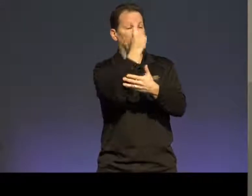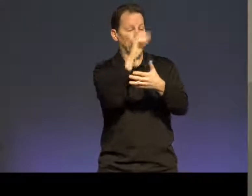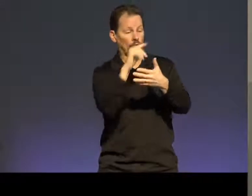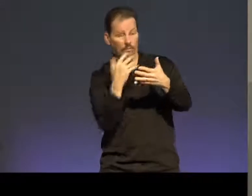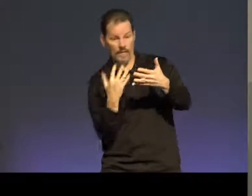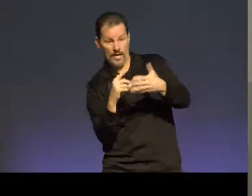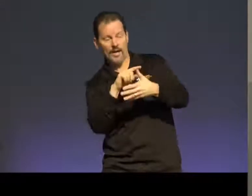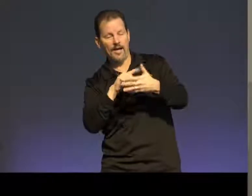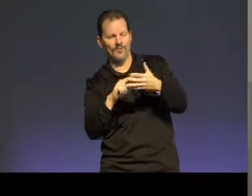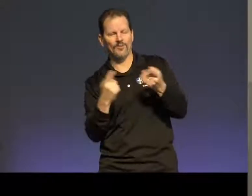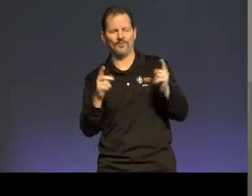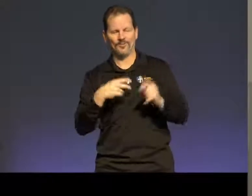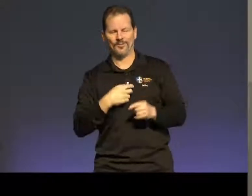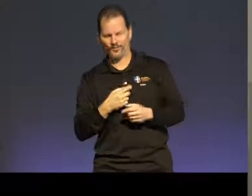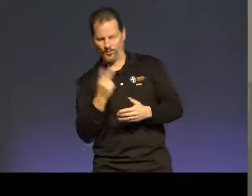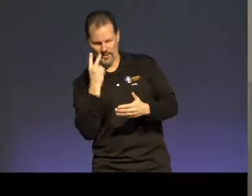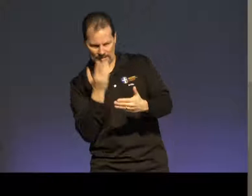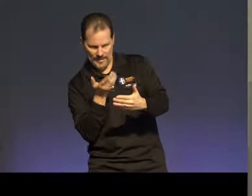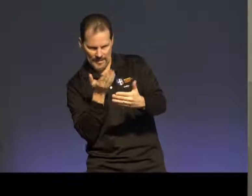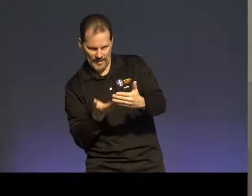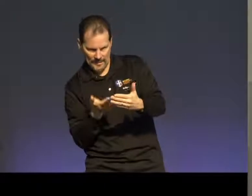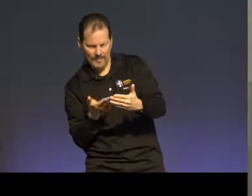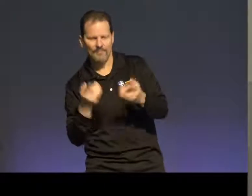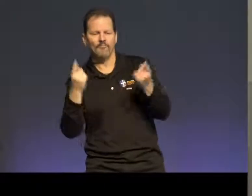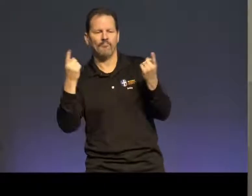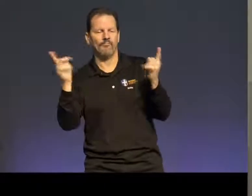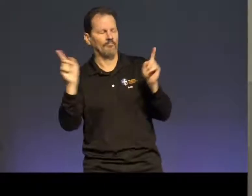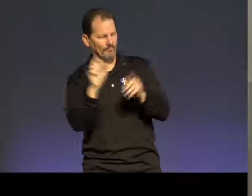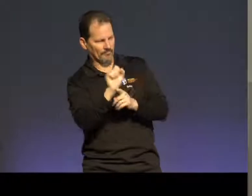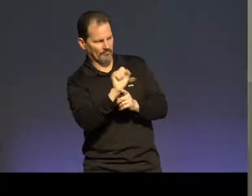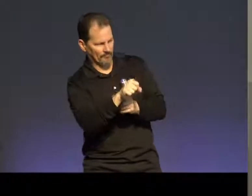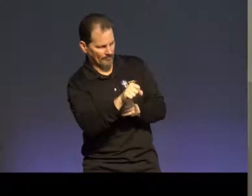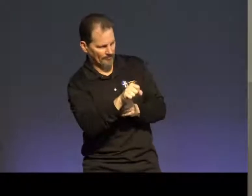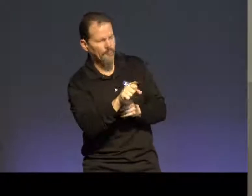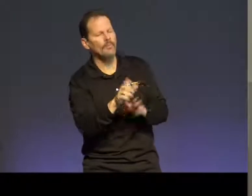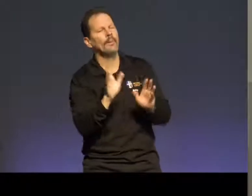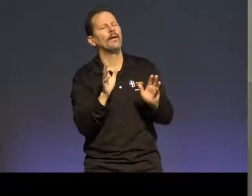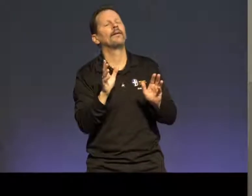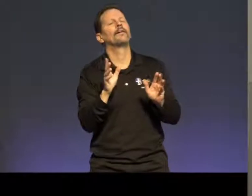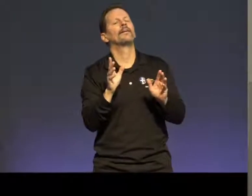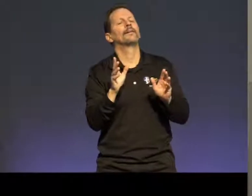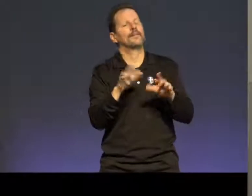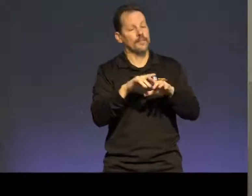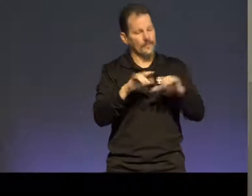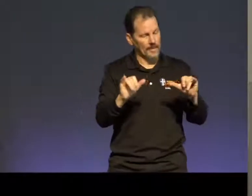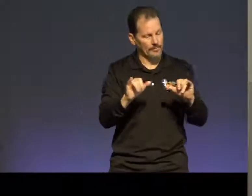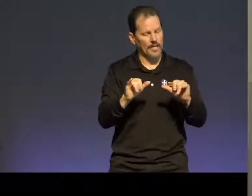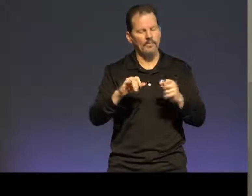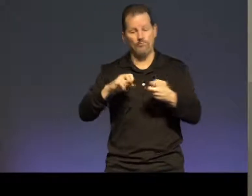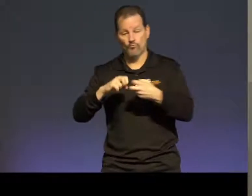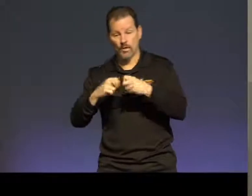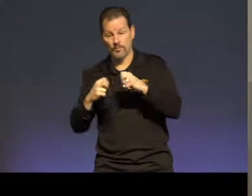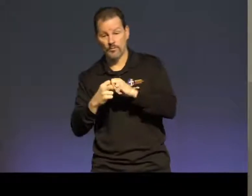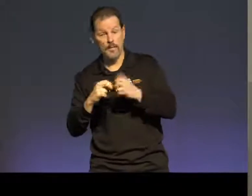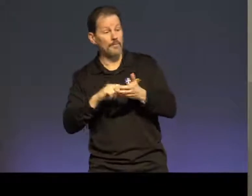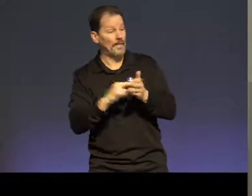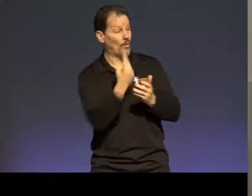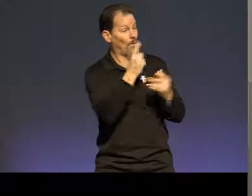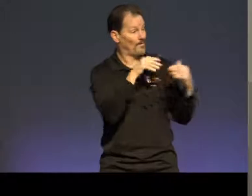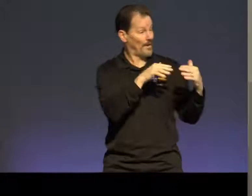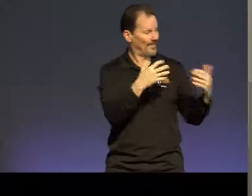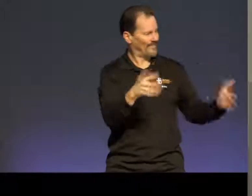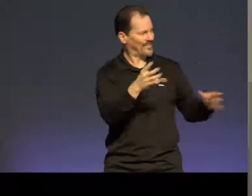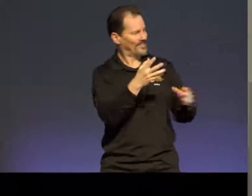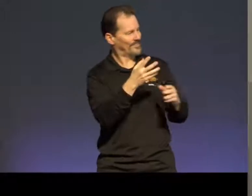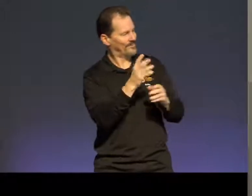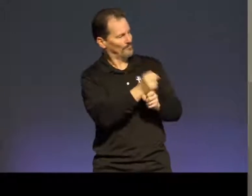prevail. But there's a problem. You see, sometimes when we face the first battle, we might win, but that doesn't mean the war is over. And